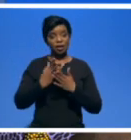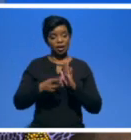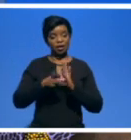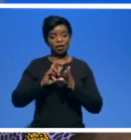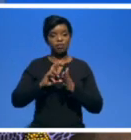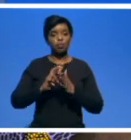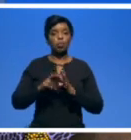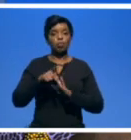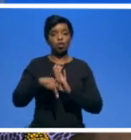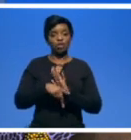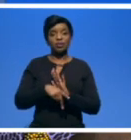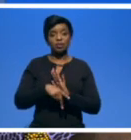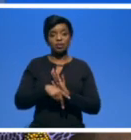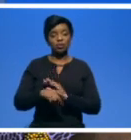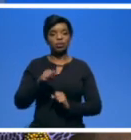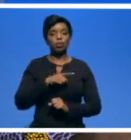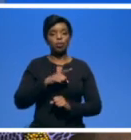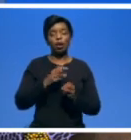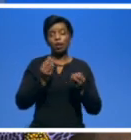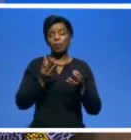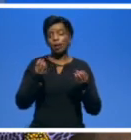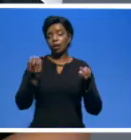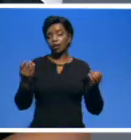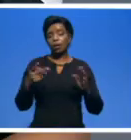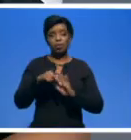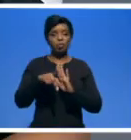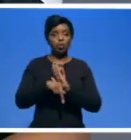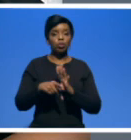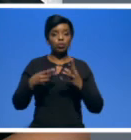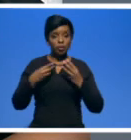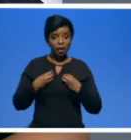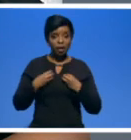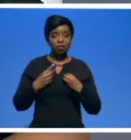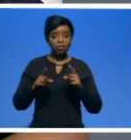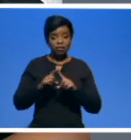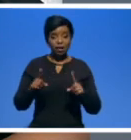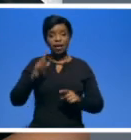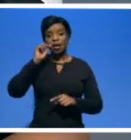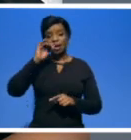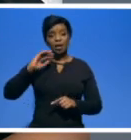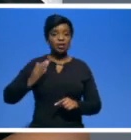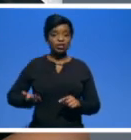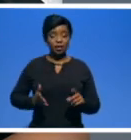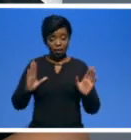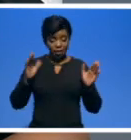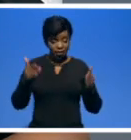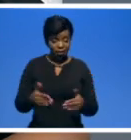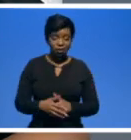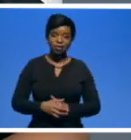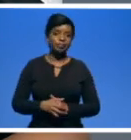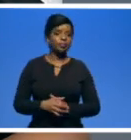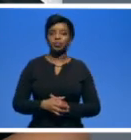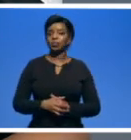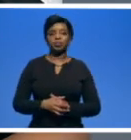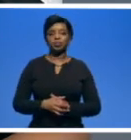because most of the policies that we have are gender blind. Hadi a apply